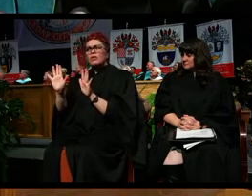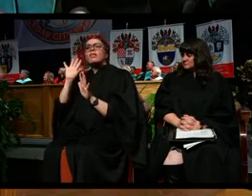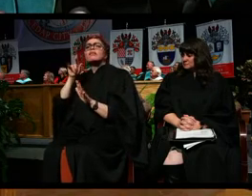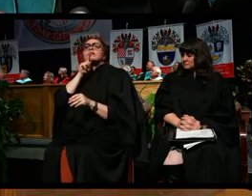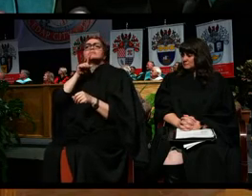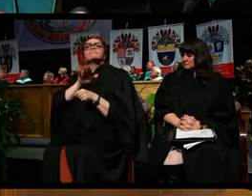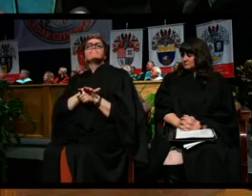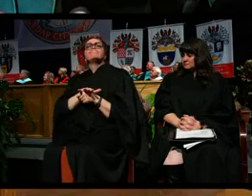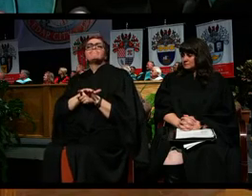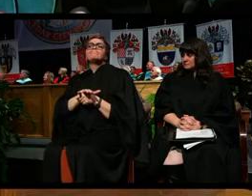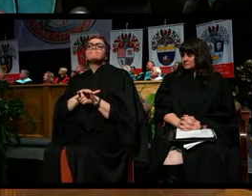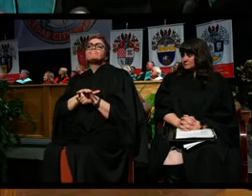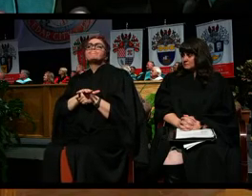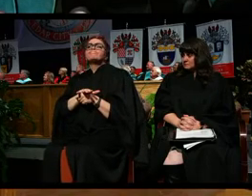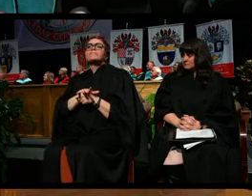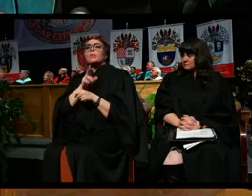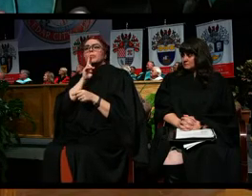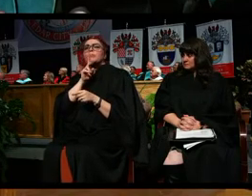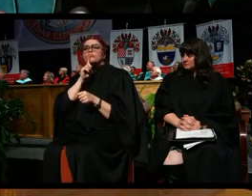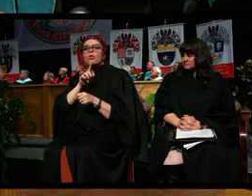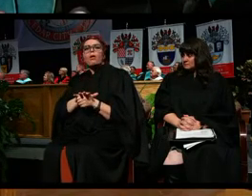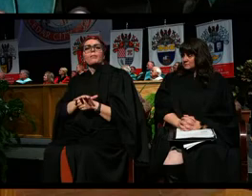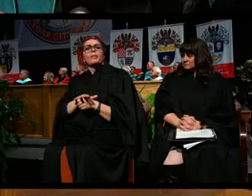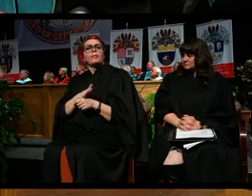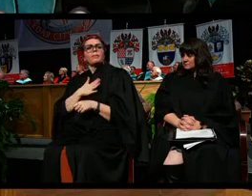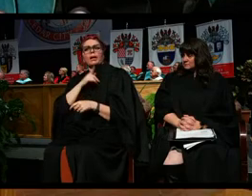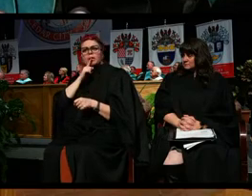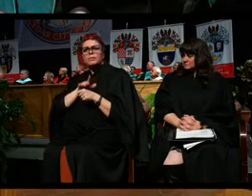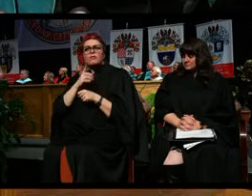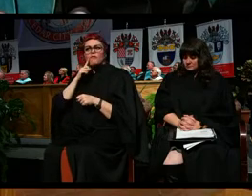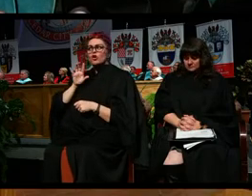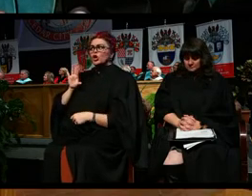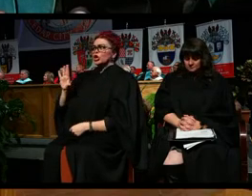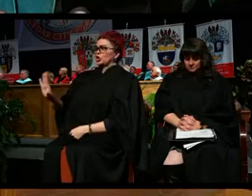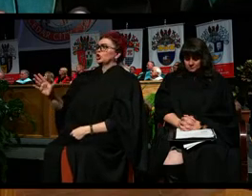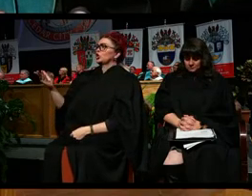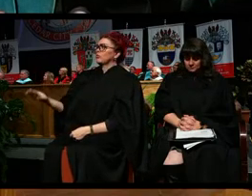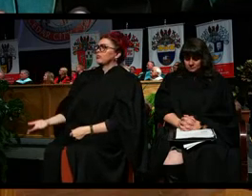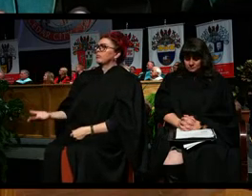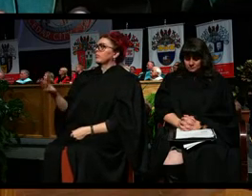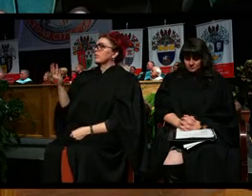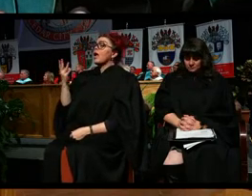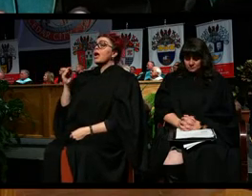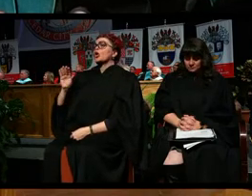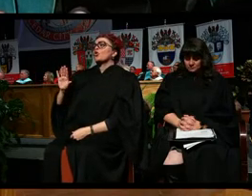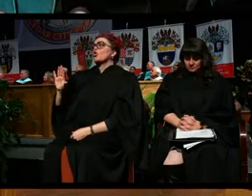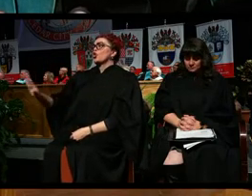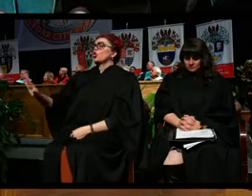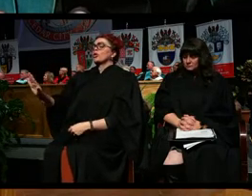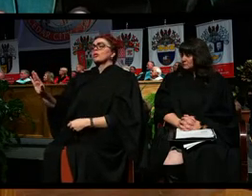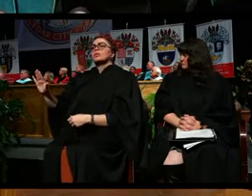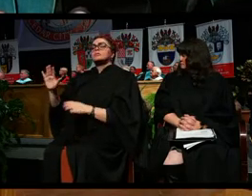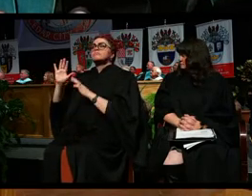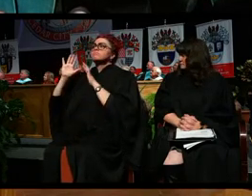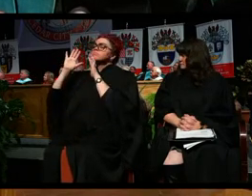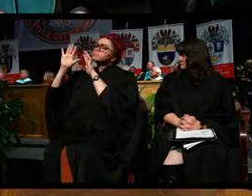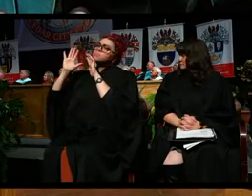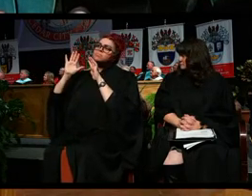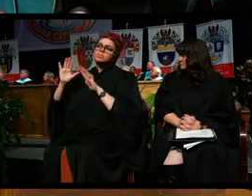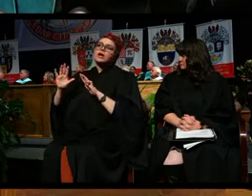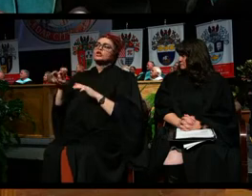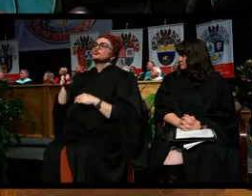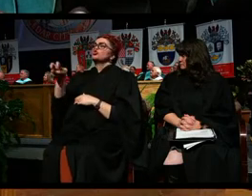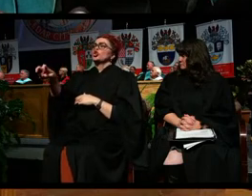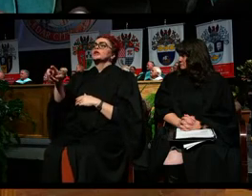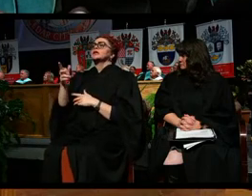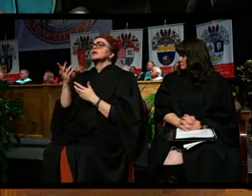sign of my commitment. My commitment for her and her incredible journey and what she's